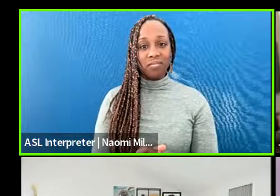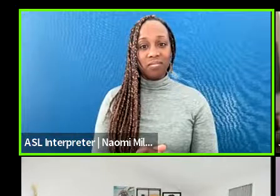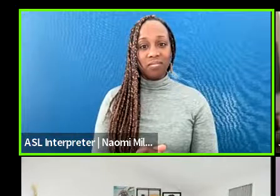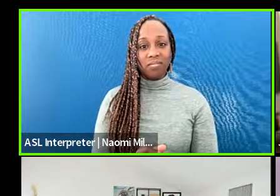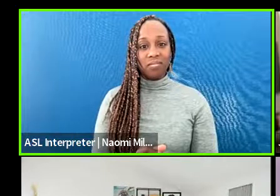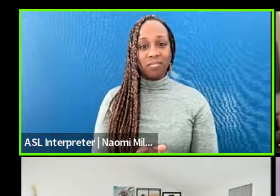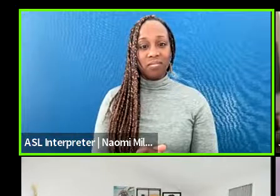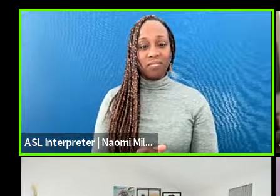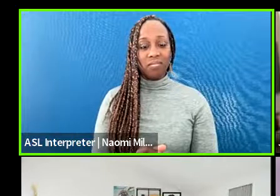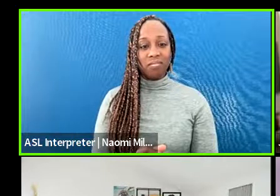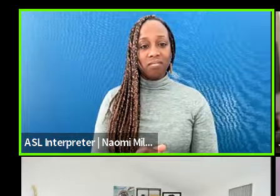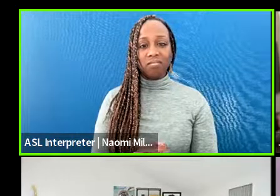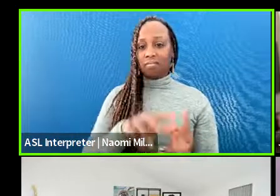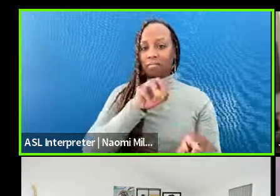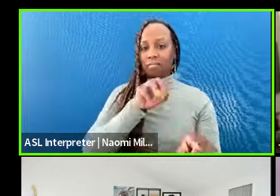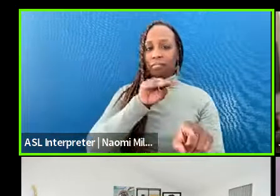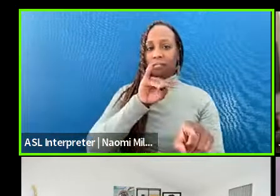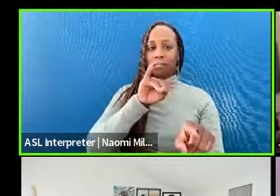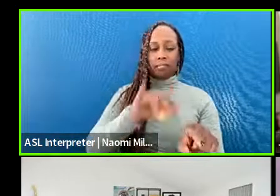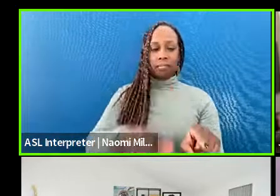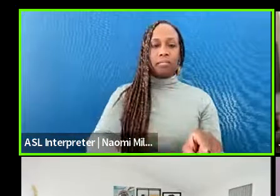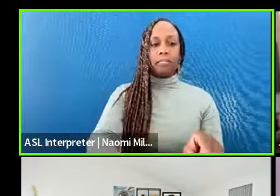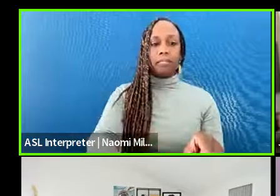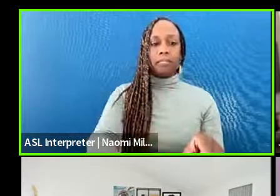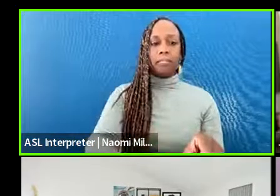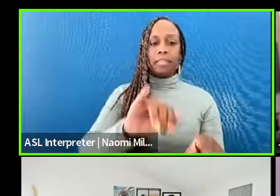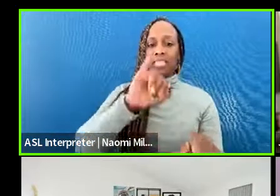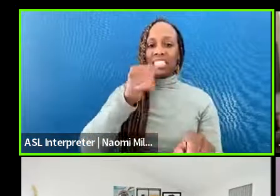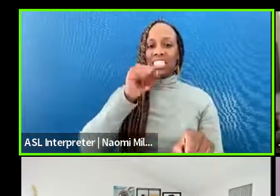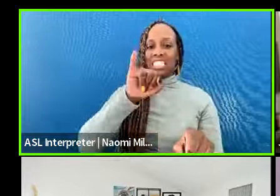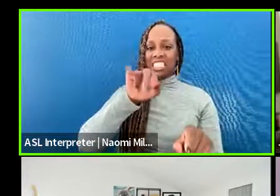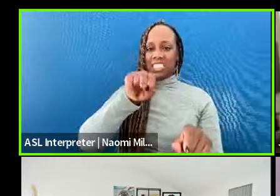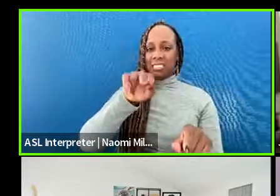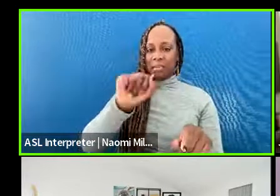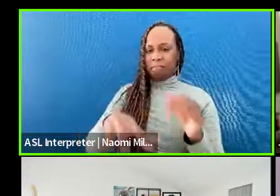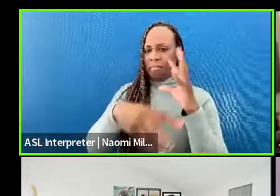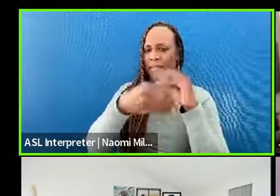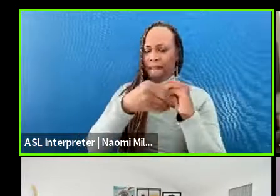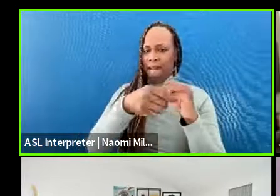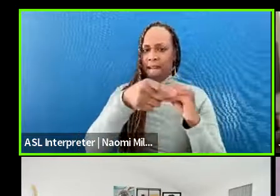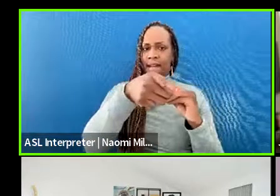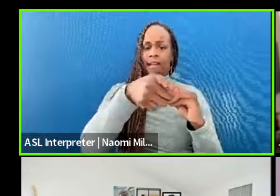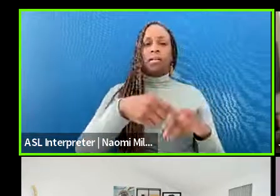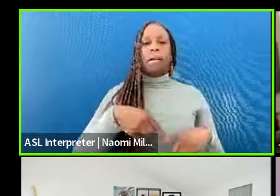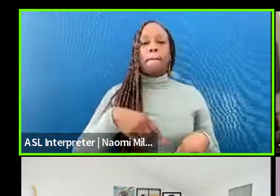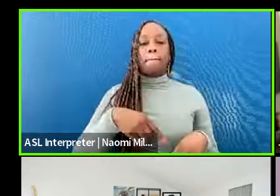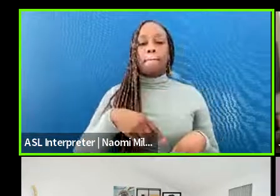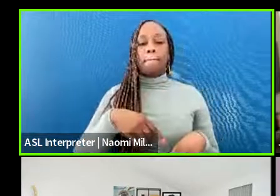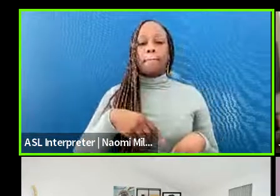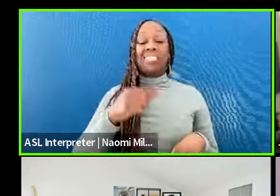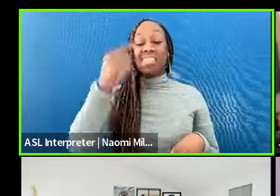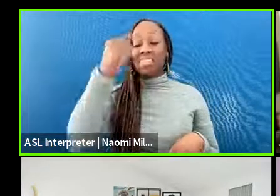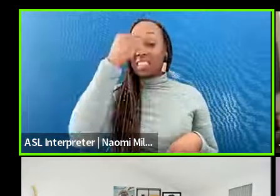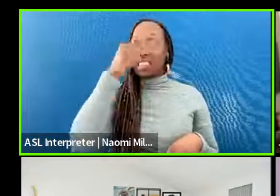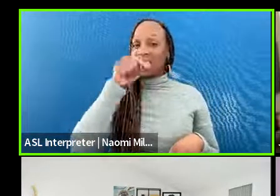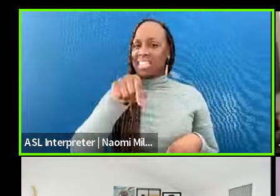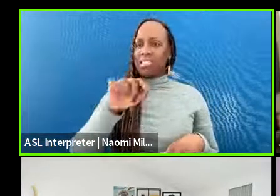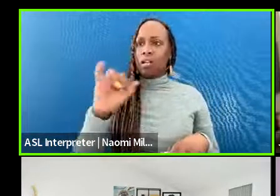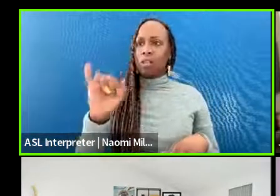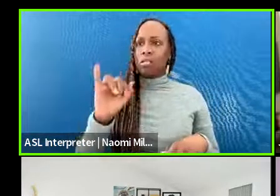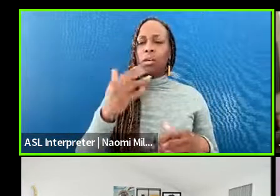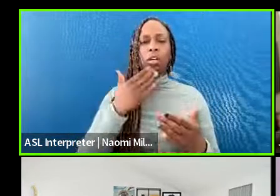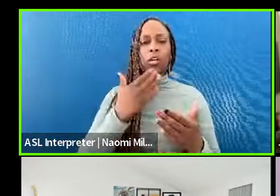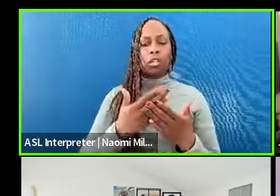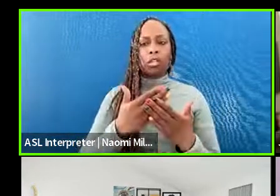And I just want to kind of add on to that and say that I think this would also be a great place to